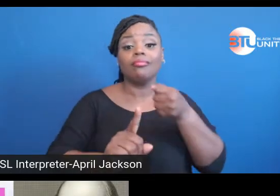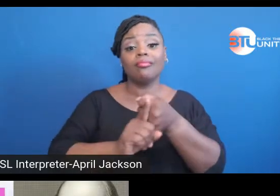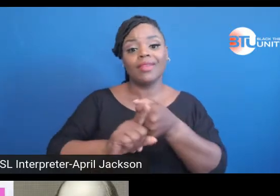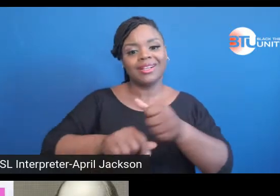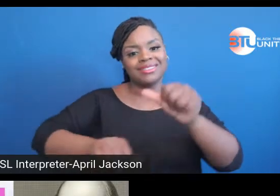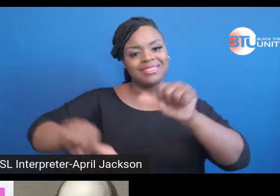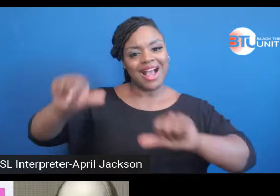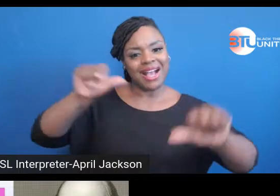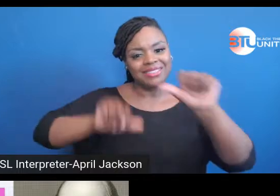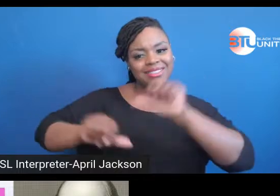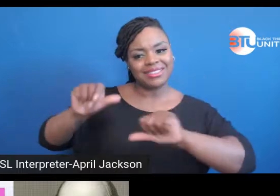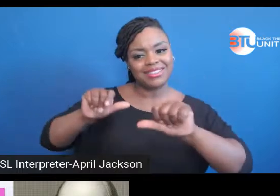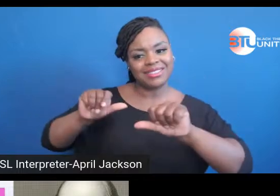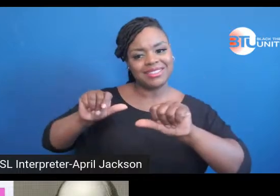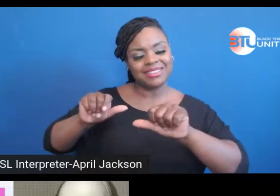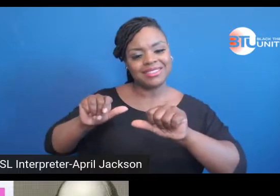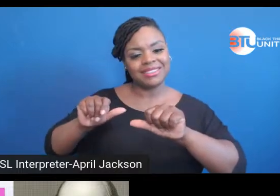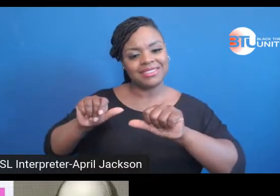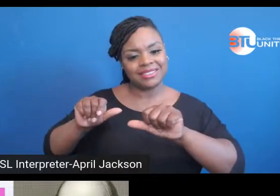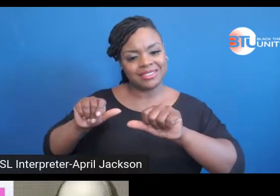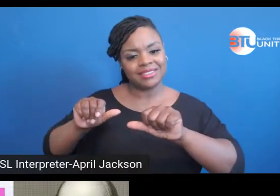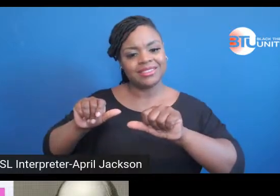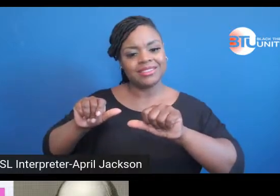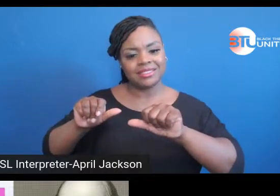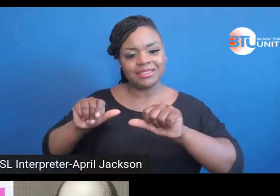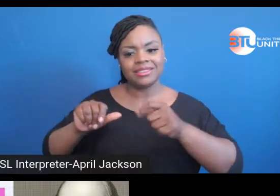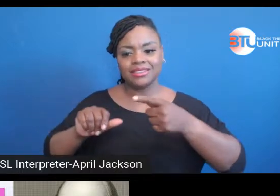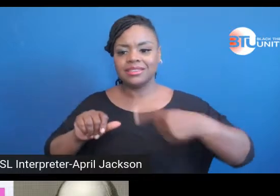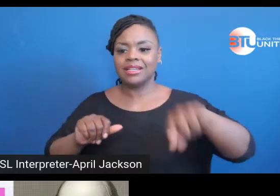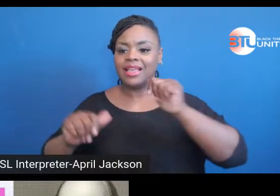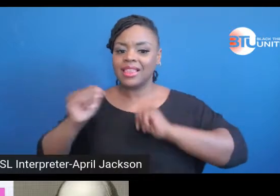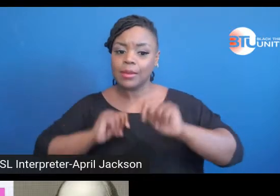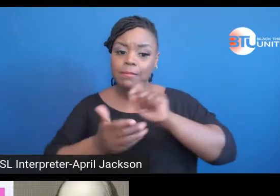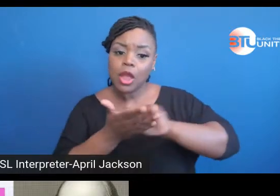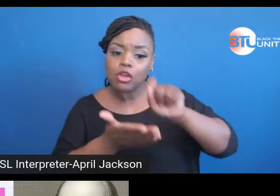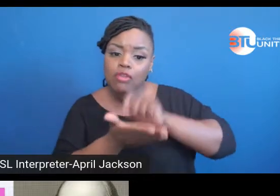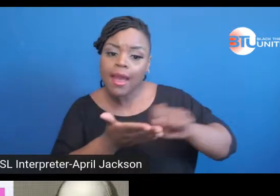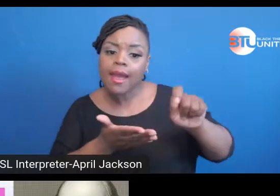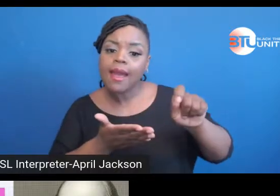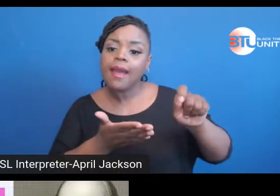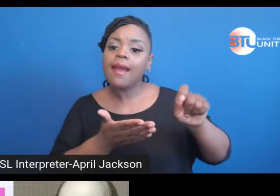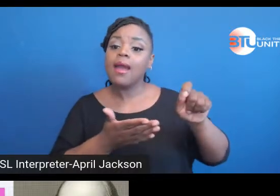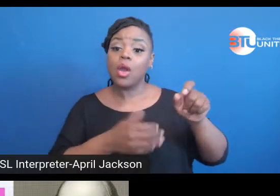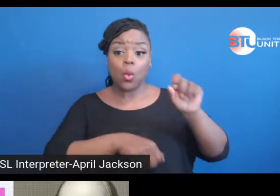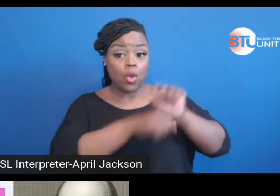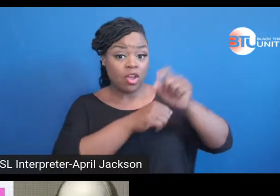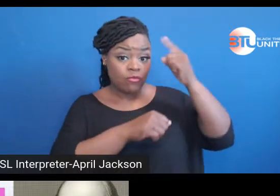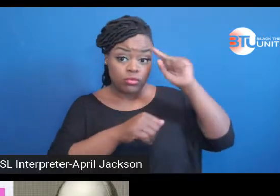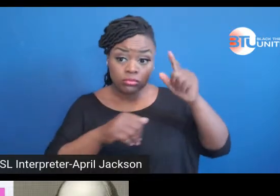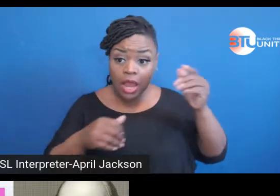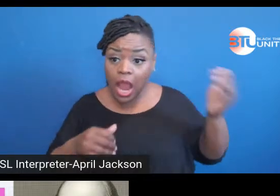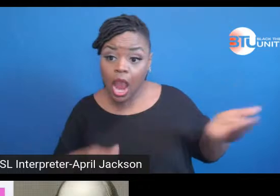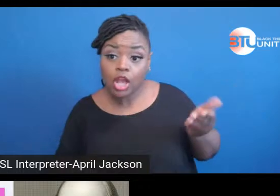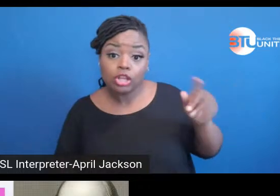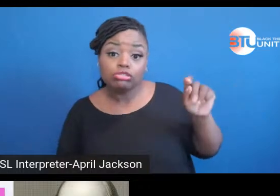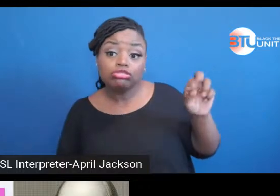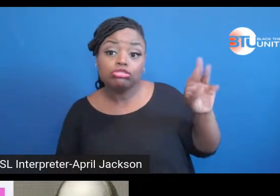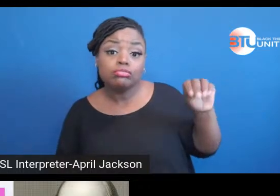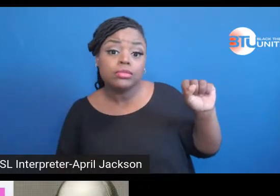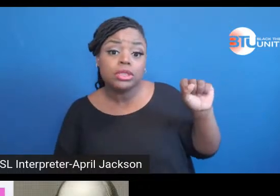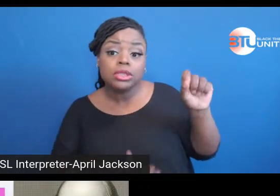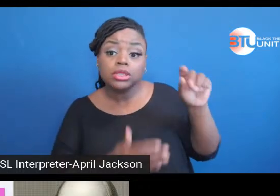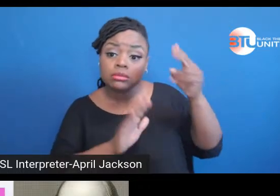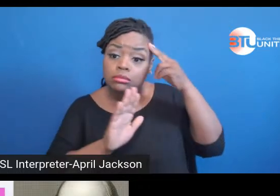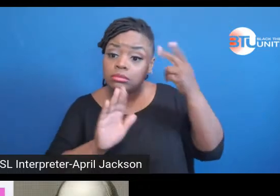that the work for hire terms don't really specifically talk about